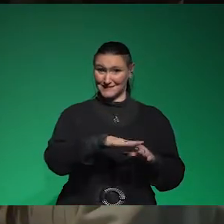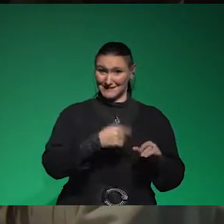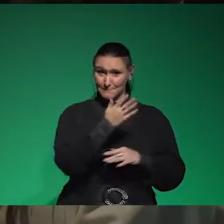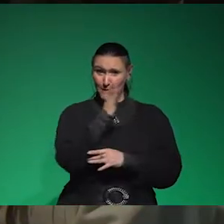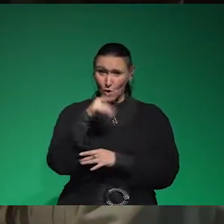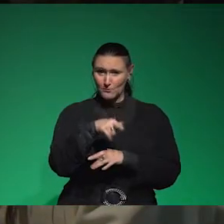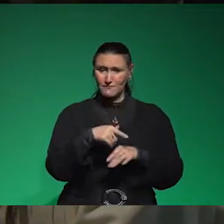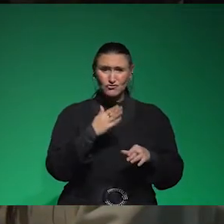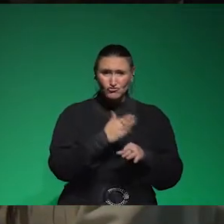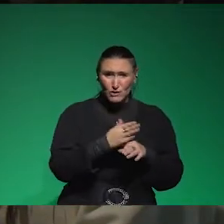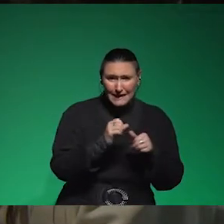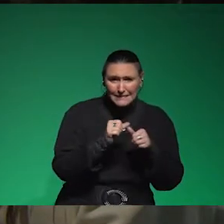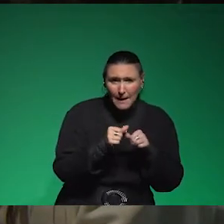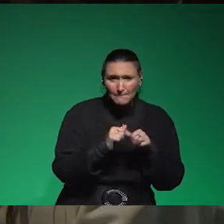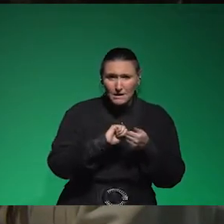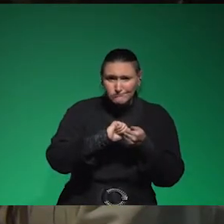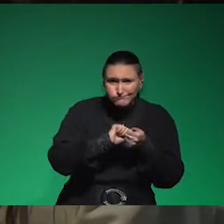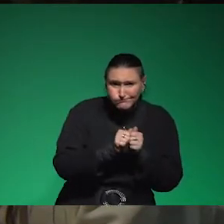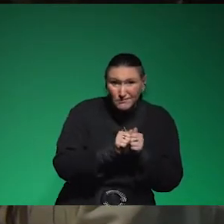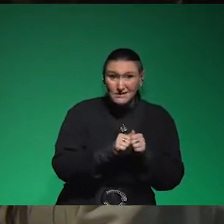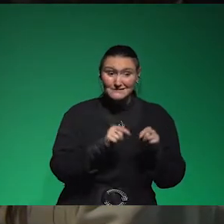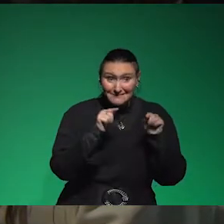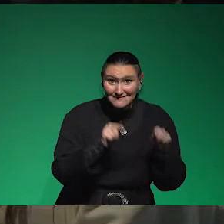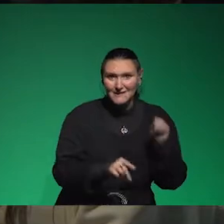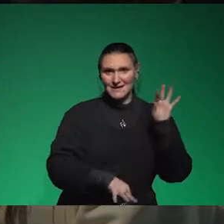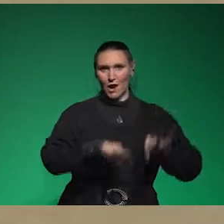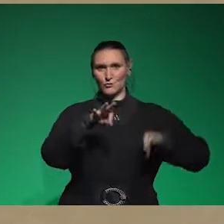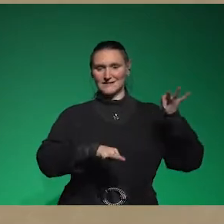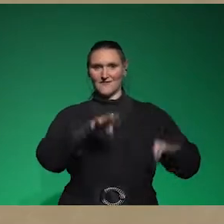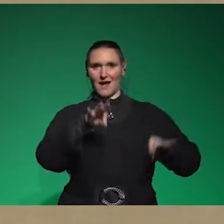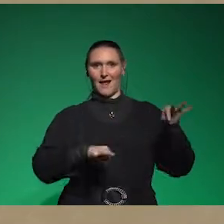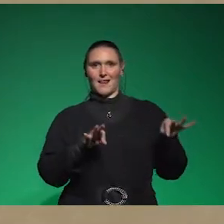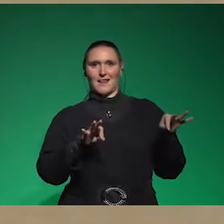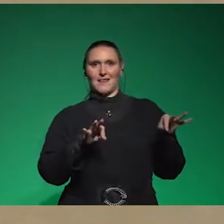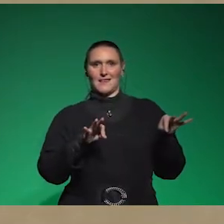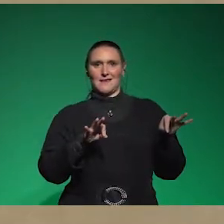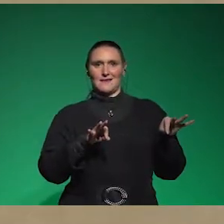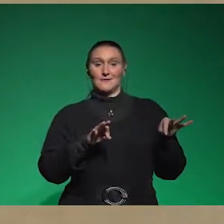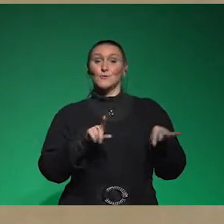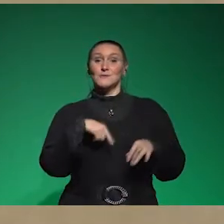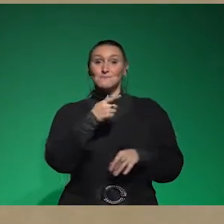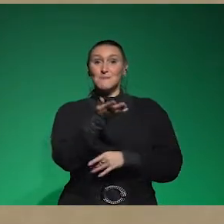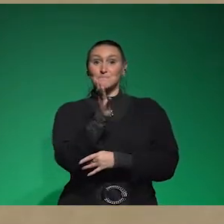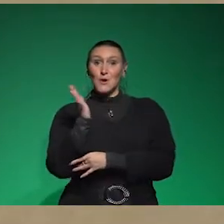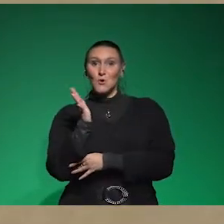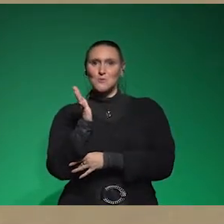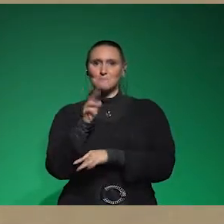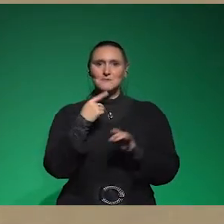how healthy the tree. So that's the video